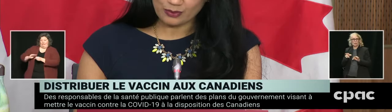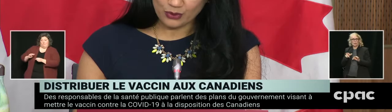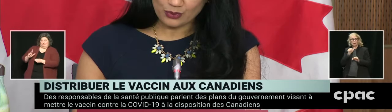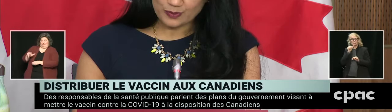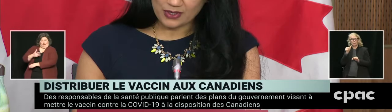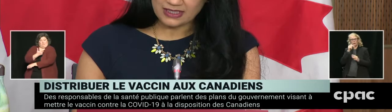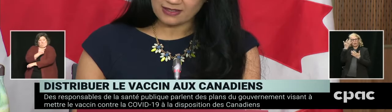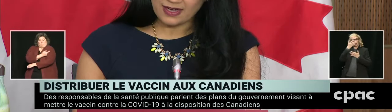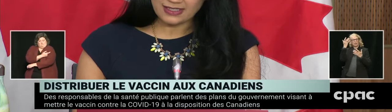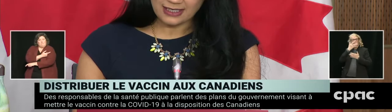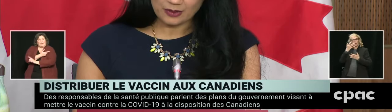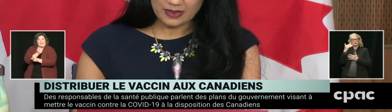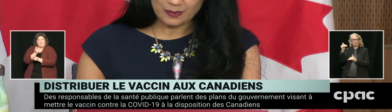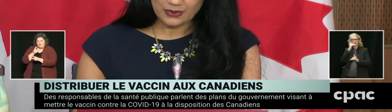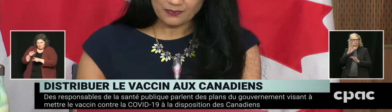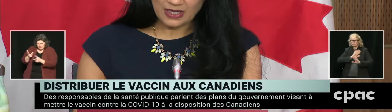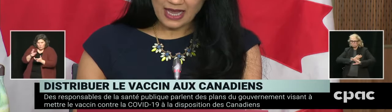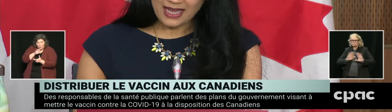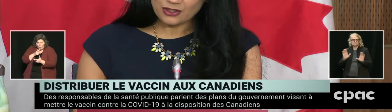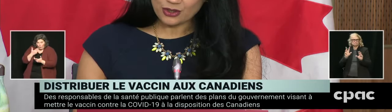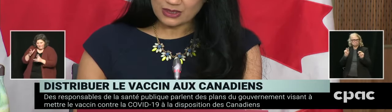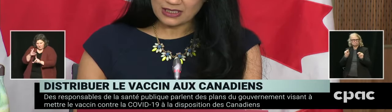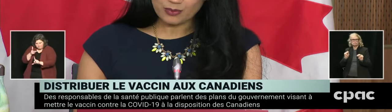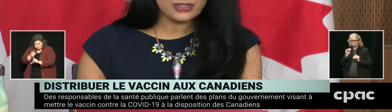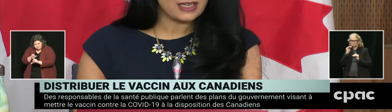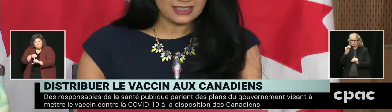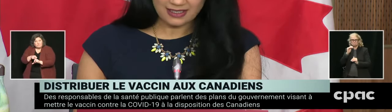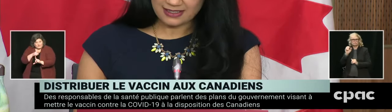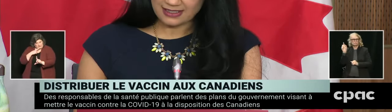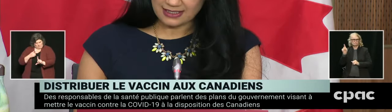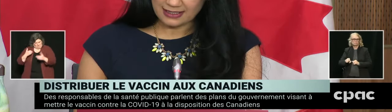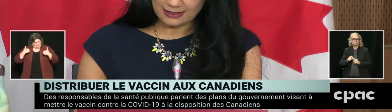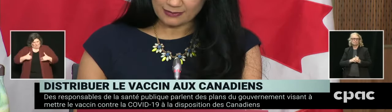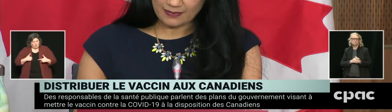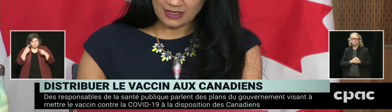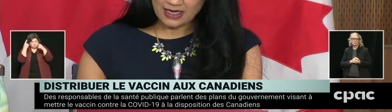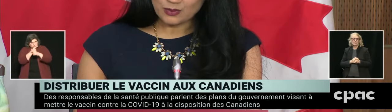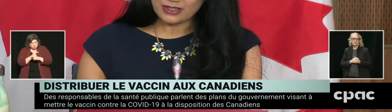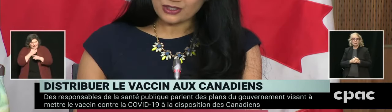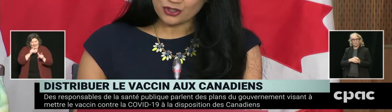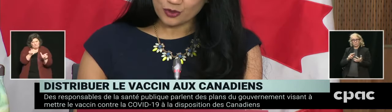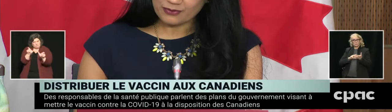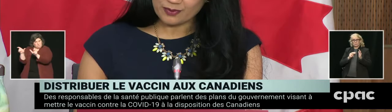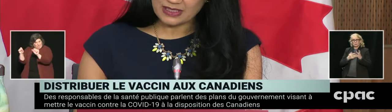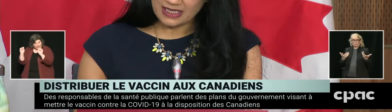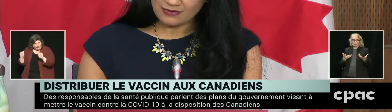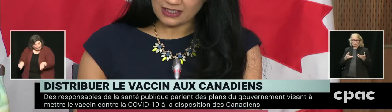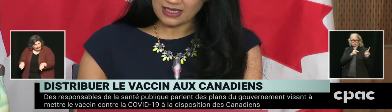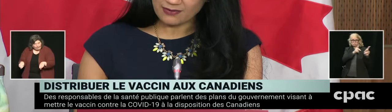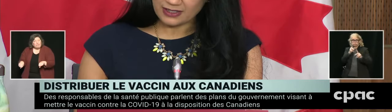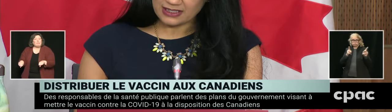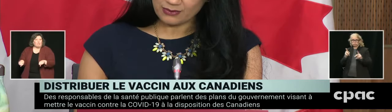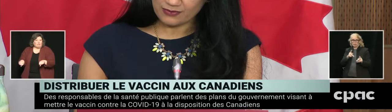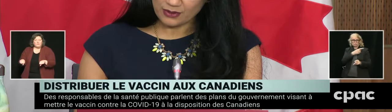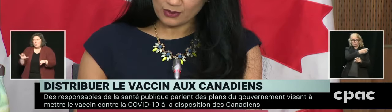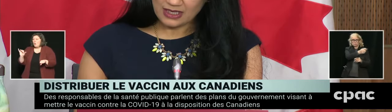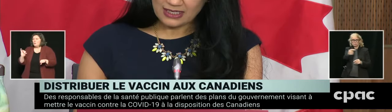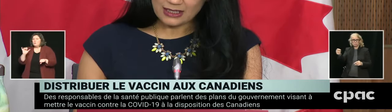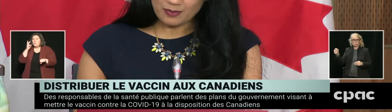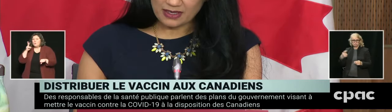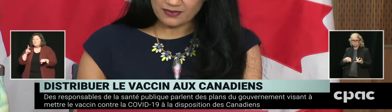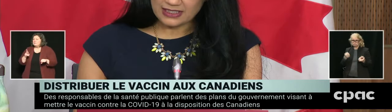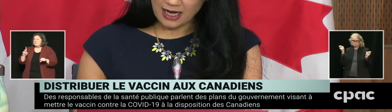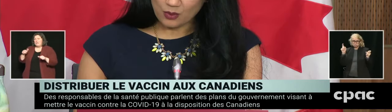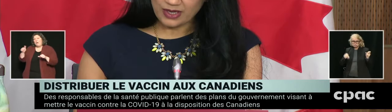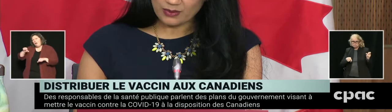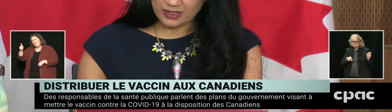adequate immune response in vaccinated people and shows that it can protect against disease, as well as determine from the safety and the efficacy review that